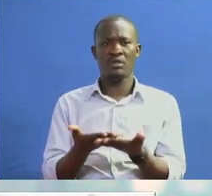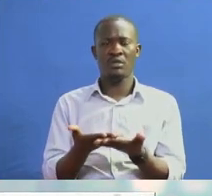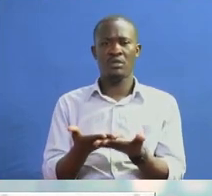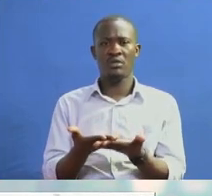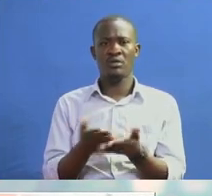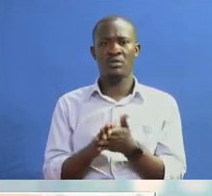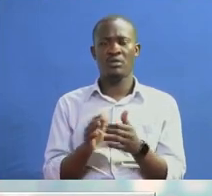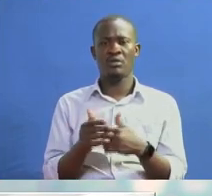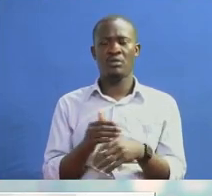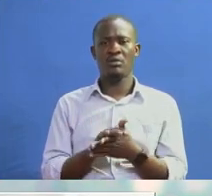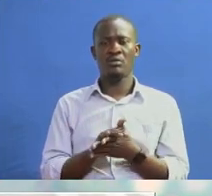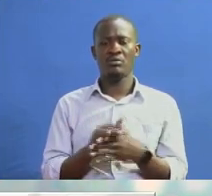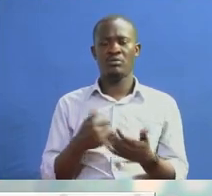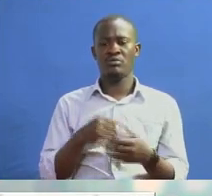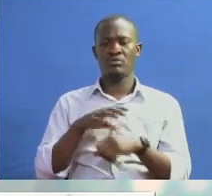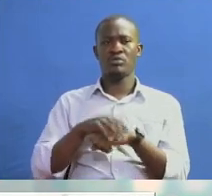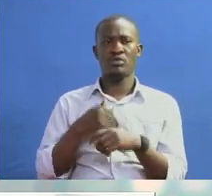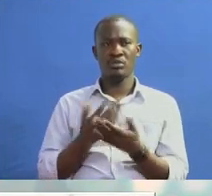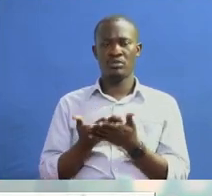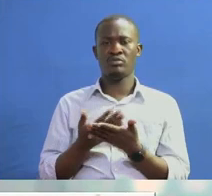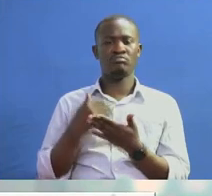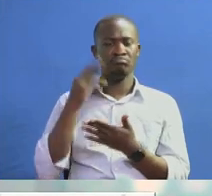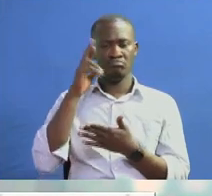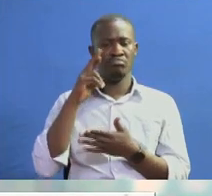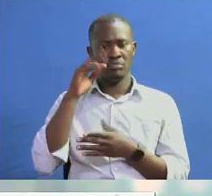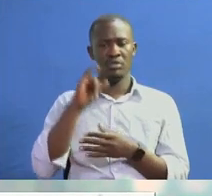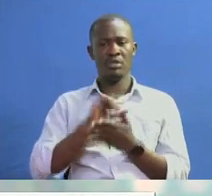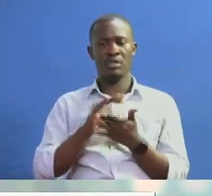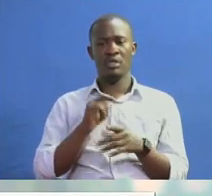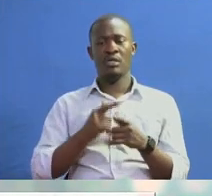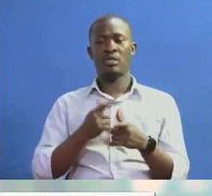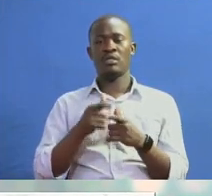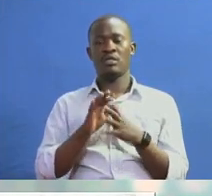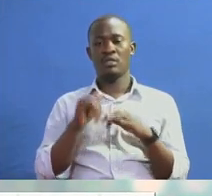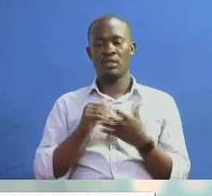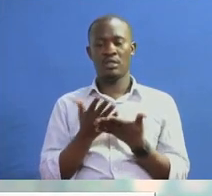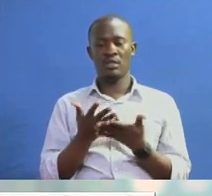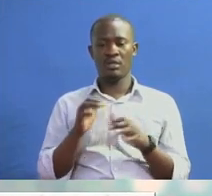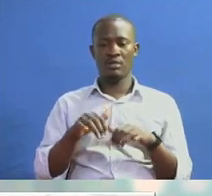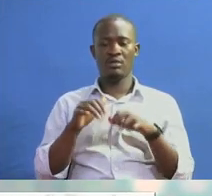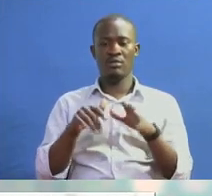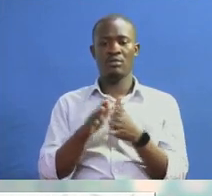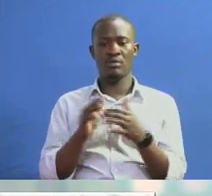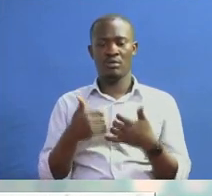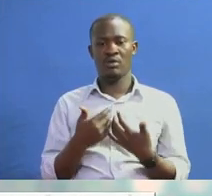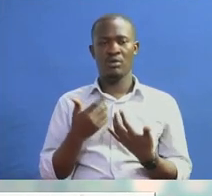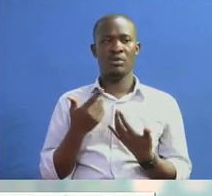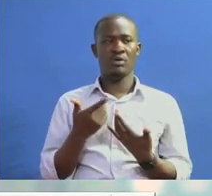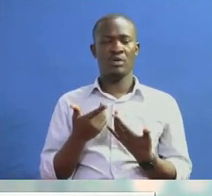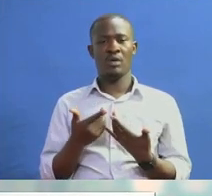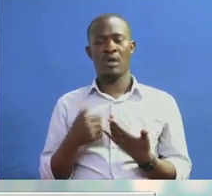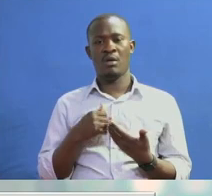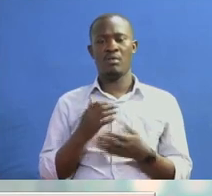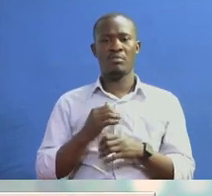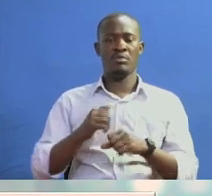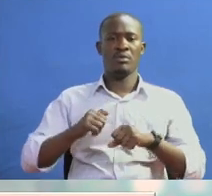funds for it to get into realization. Mm-hmm. And then in agriculture, mm-hmm. You know, I'm a champion.